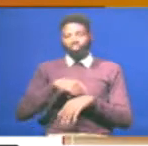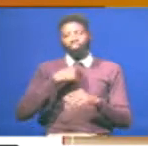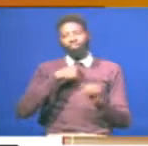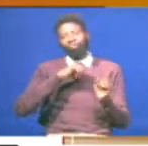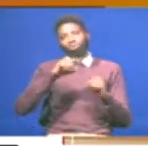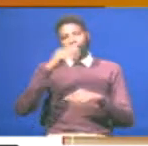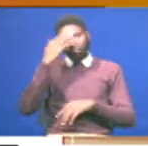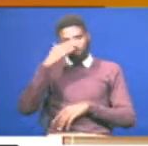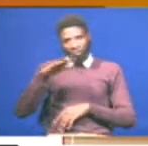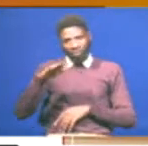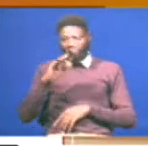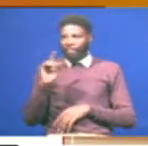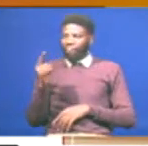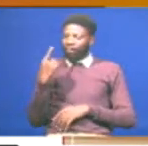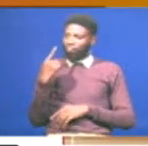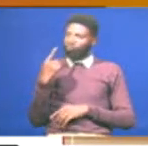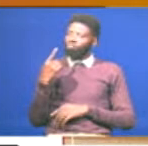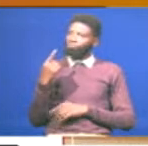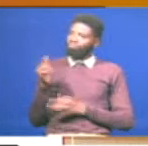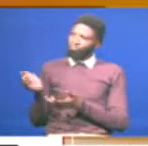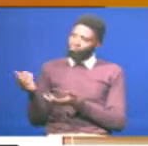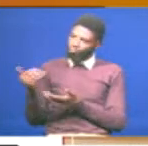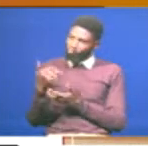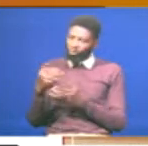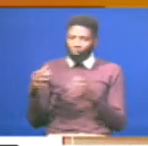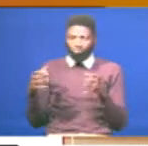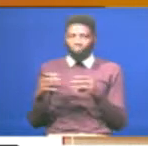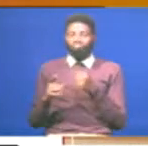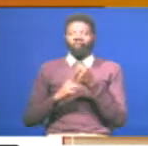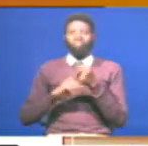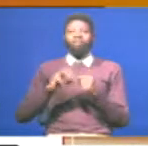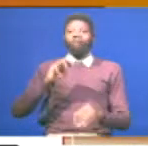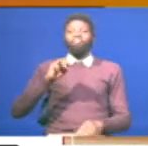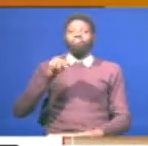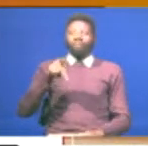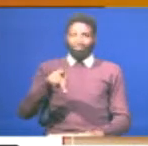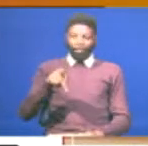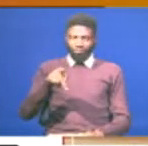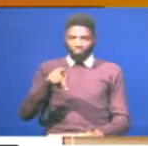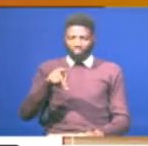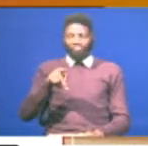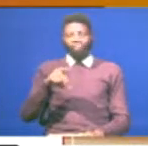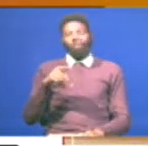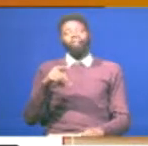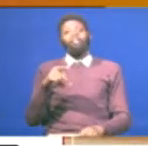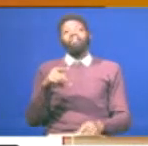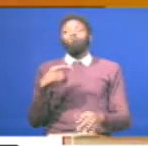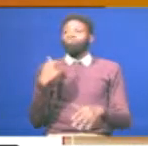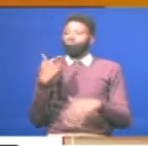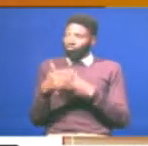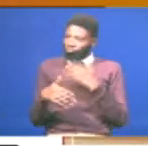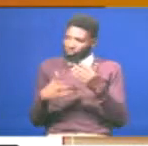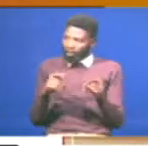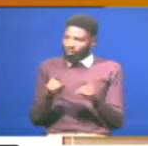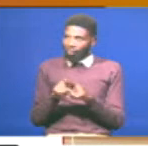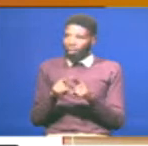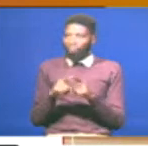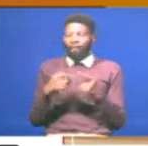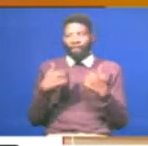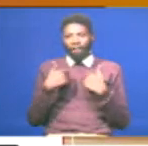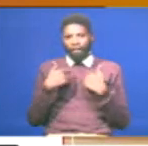first rally a group of six MPs that eventually also gave birth to Muungano wa